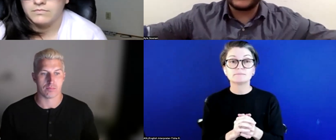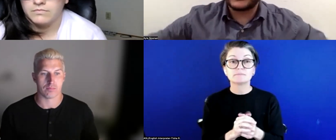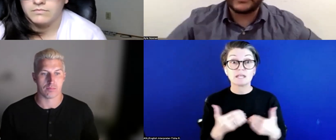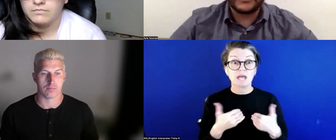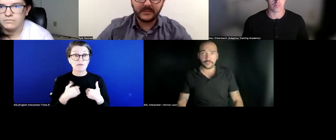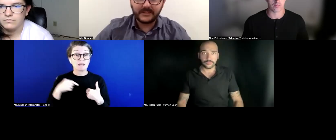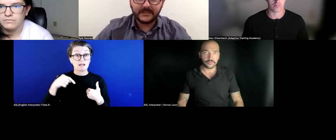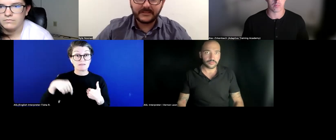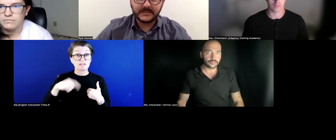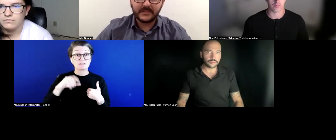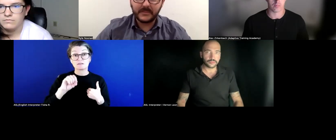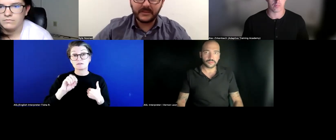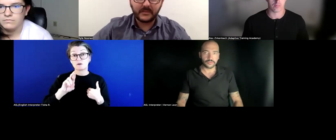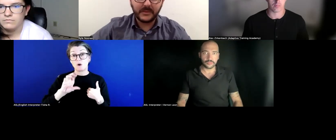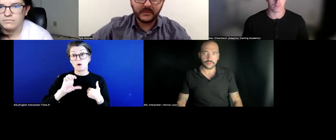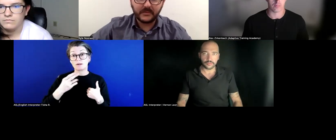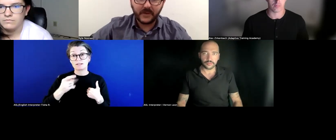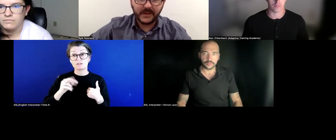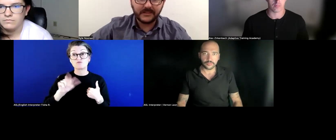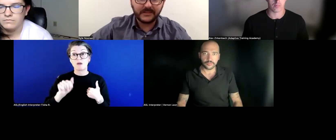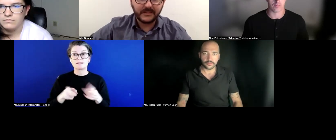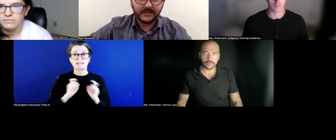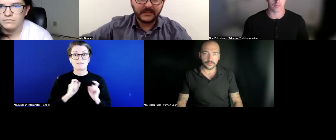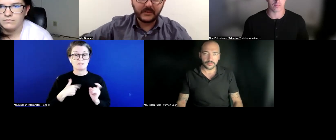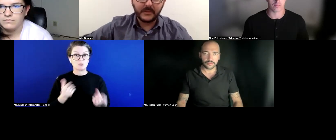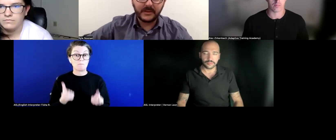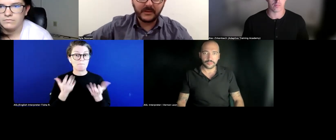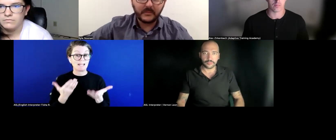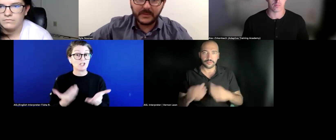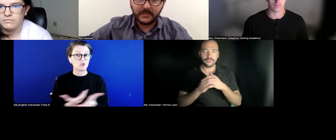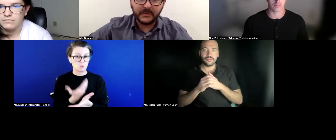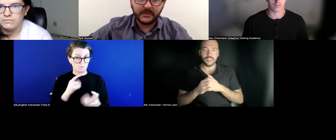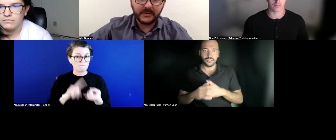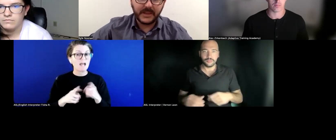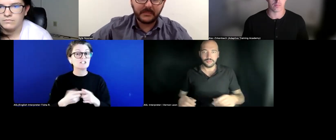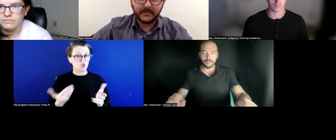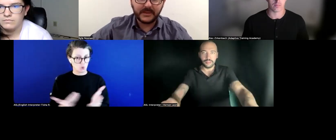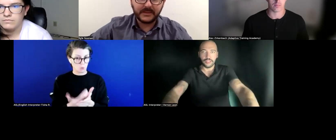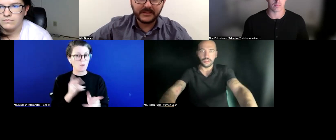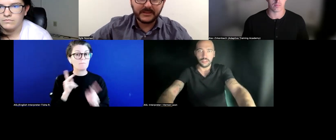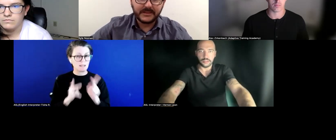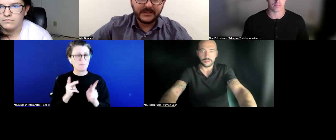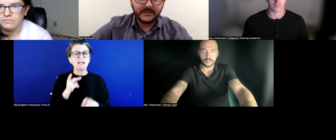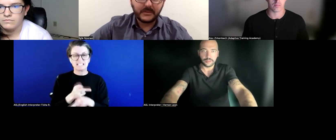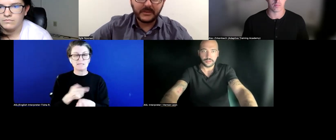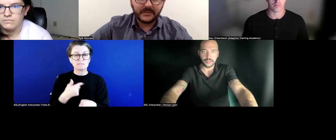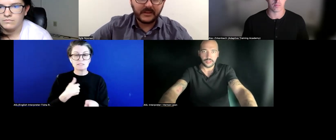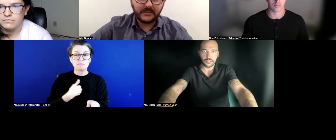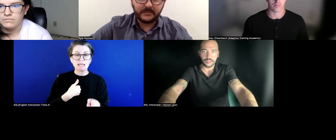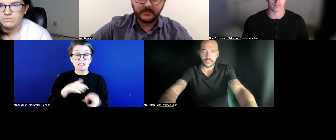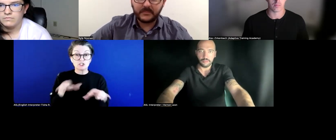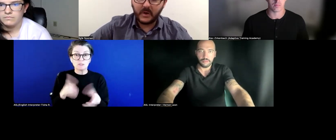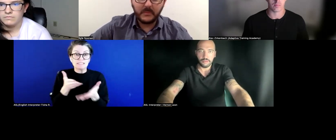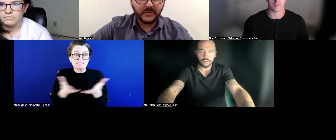the orchestra has just given me so many new friends, so many new people. It keeps me doing